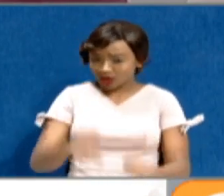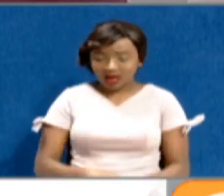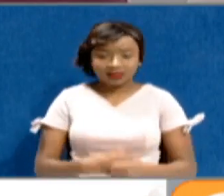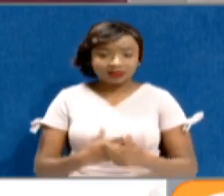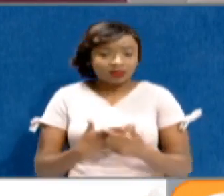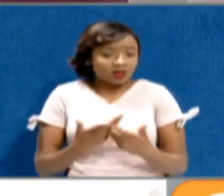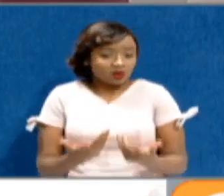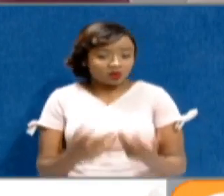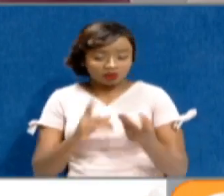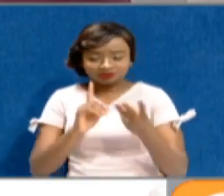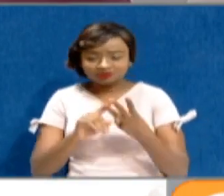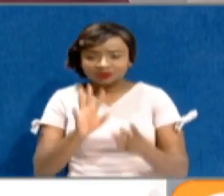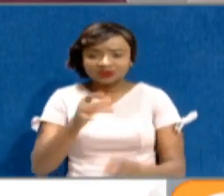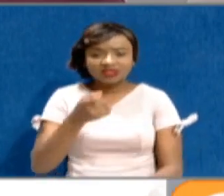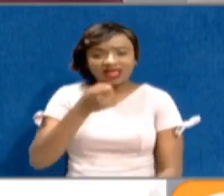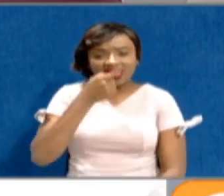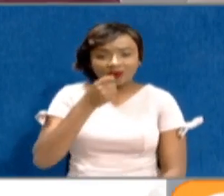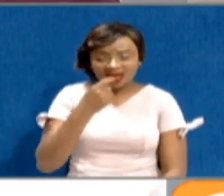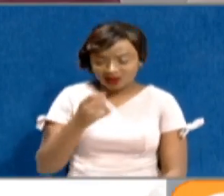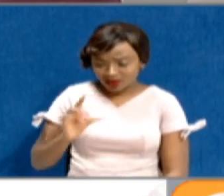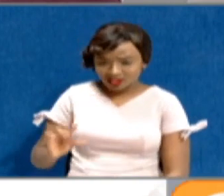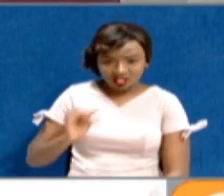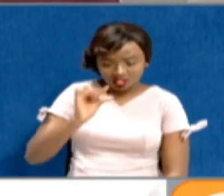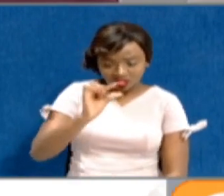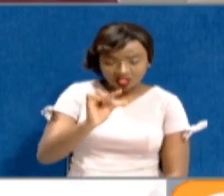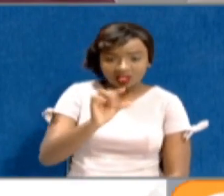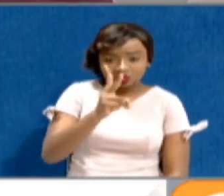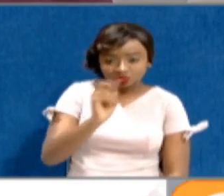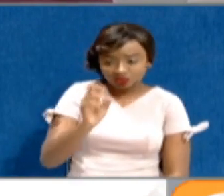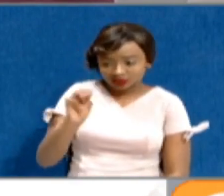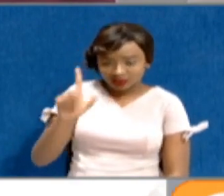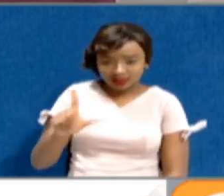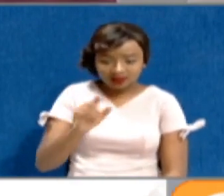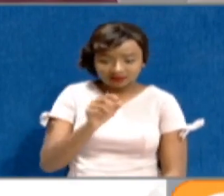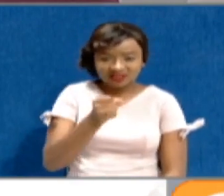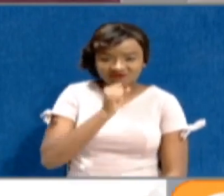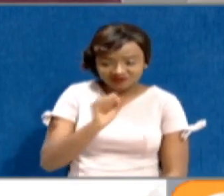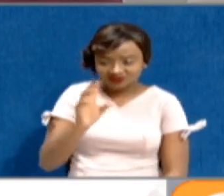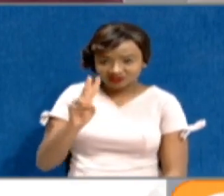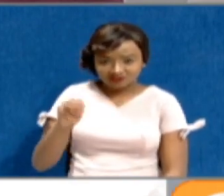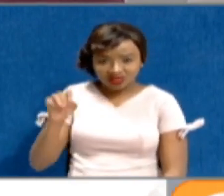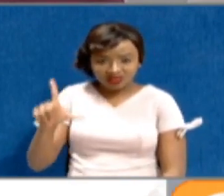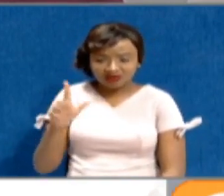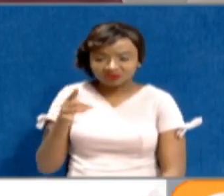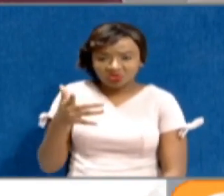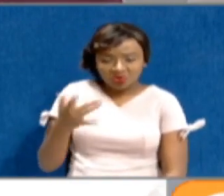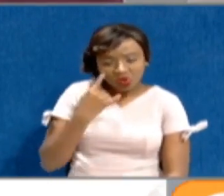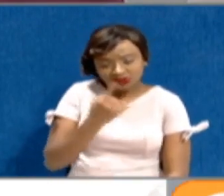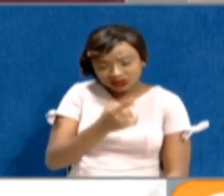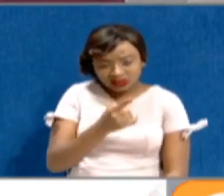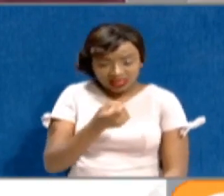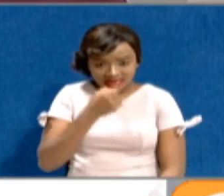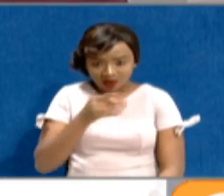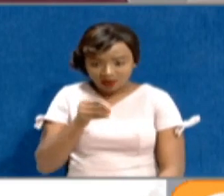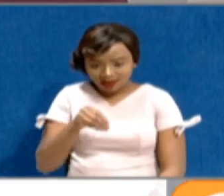at. You are checking the dosages. So what sort of dosages do you need? 20 milligrams, 50 milligrams? You're also taking a look at the